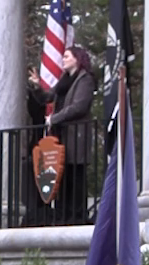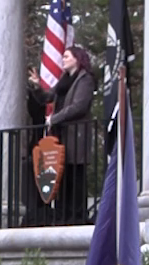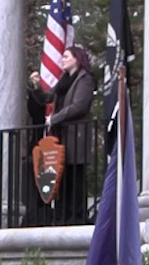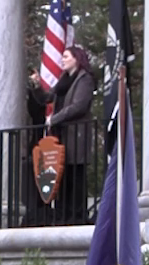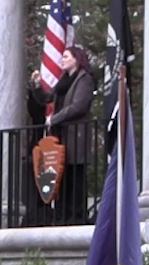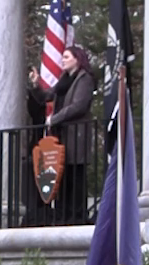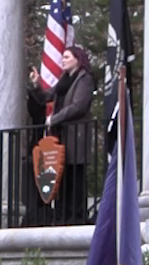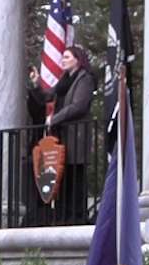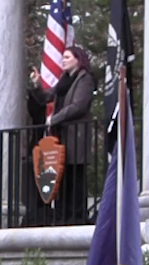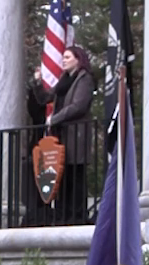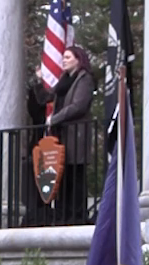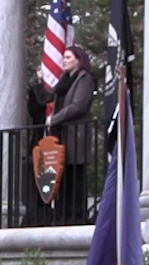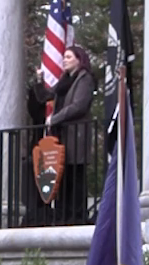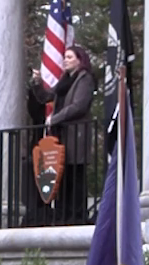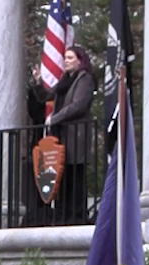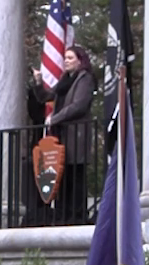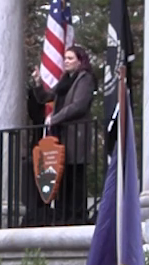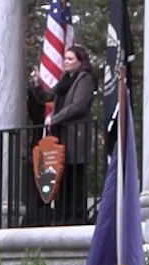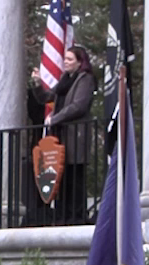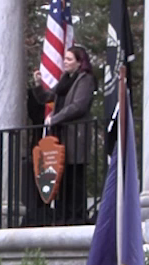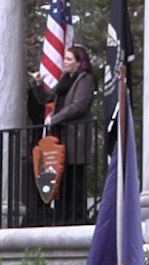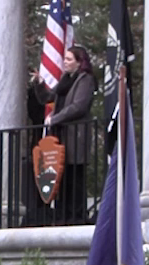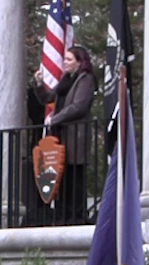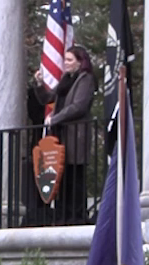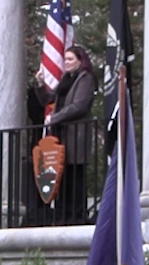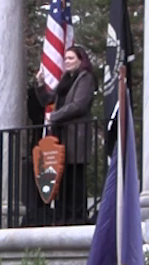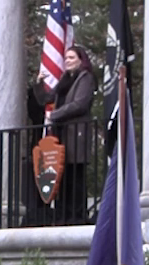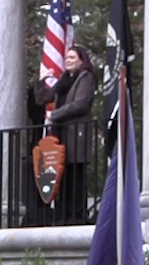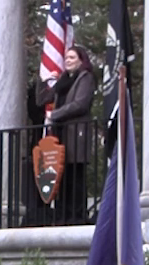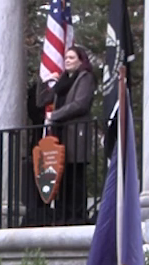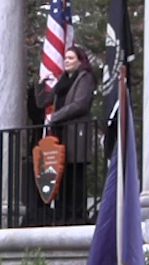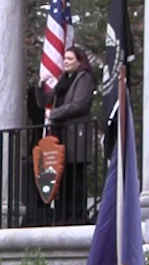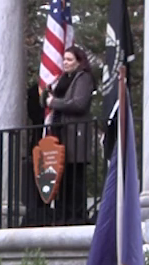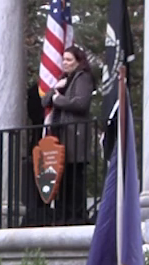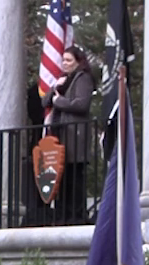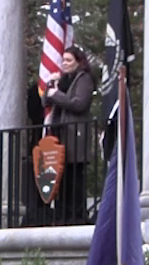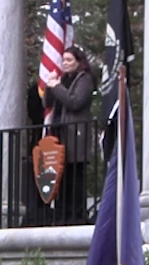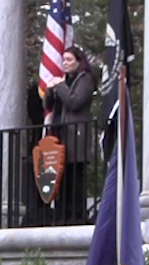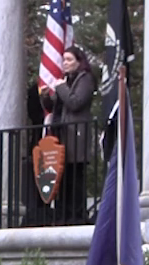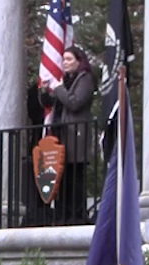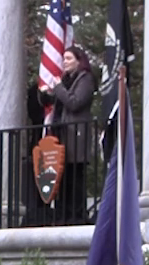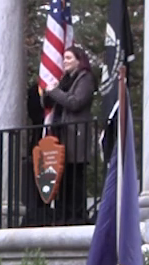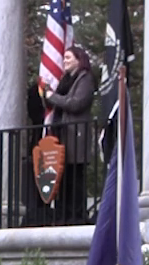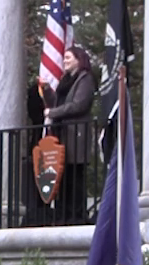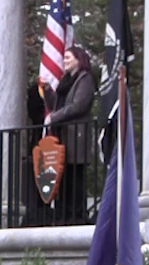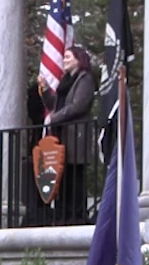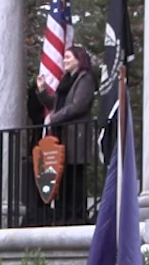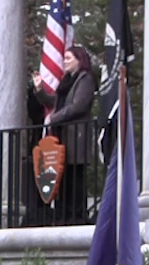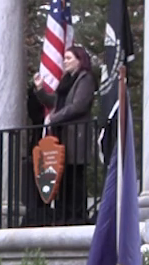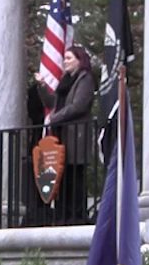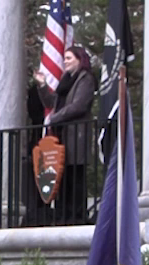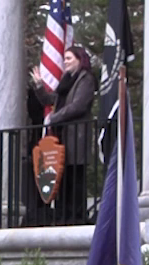Riddle, Captain, U.S. Army and A1C U.S. Air Force, born December 24,